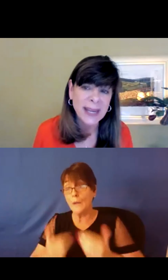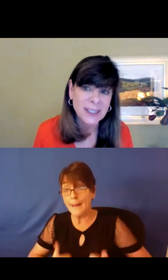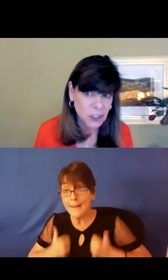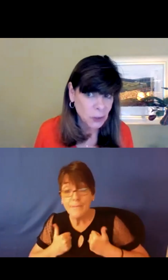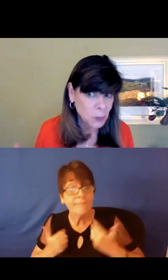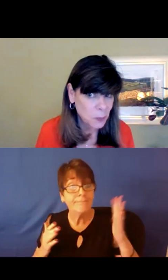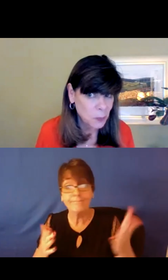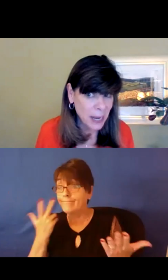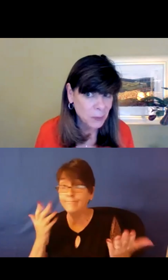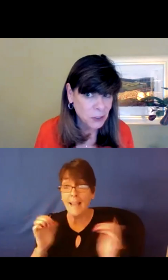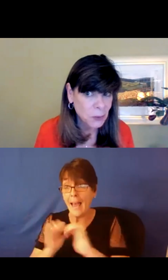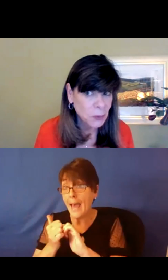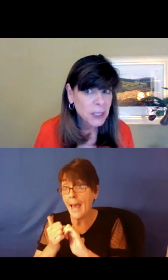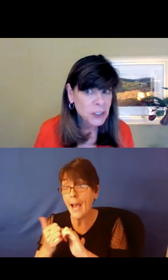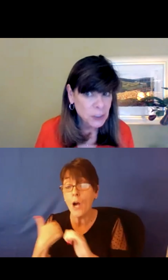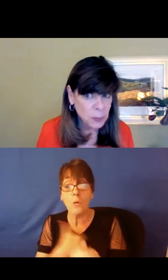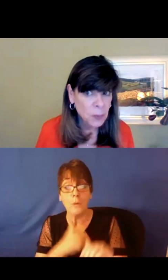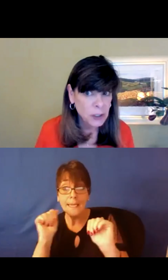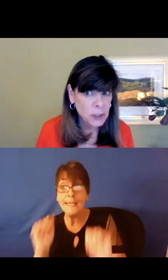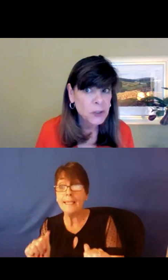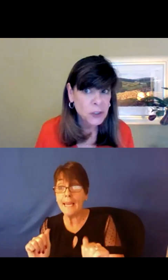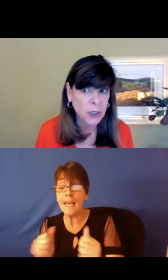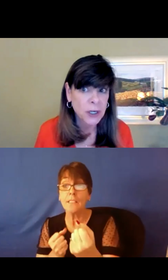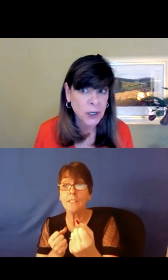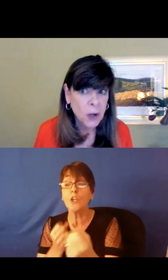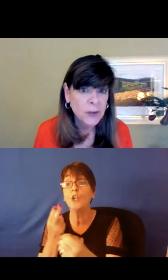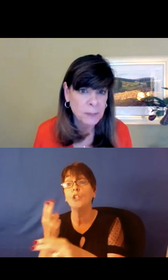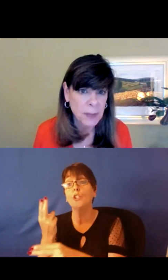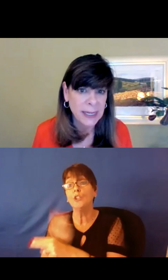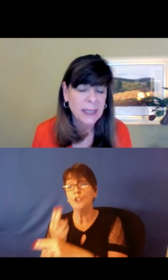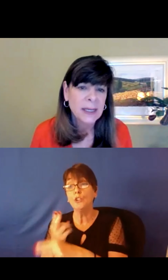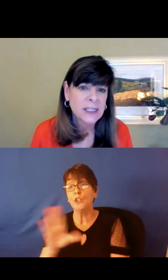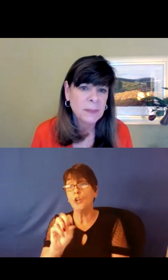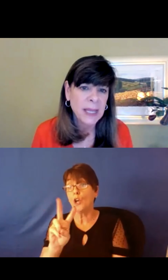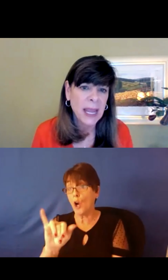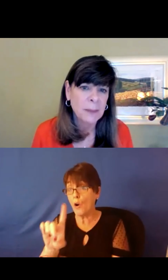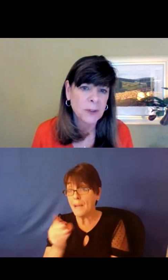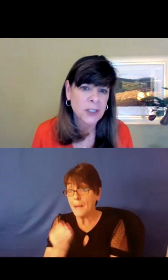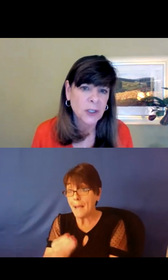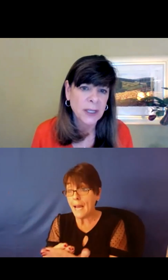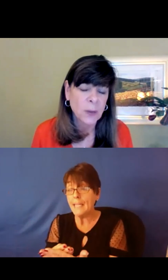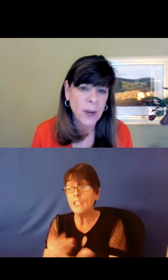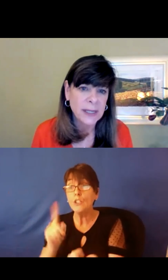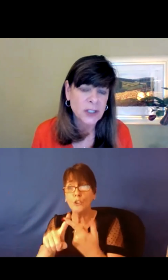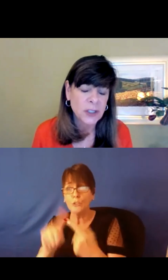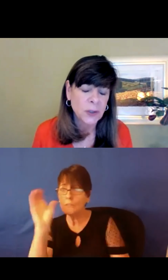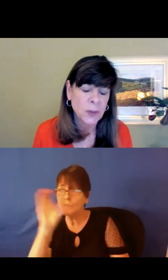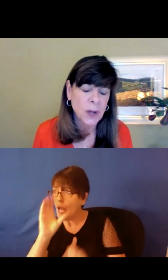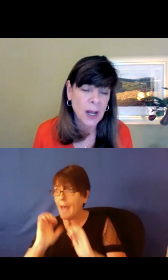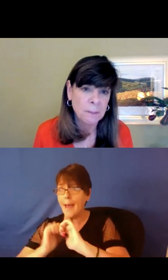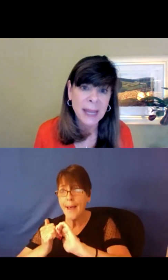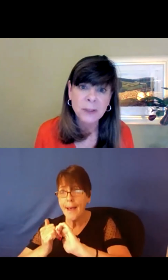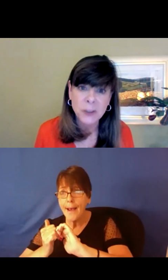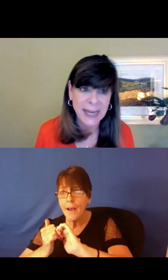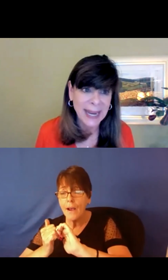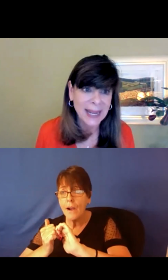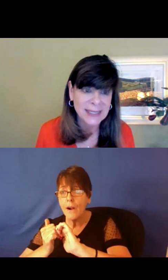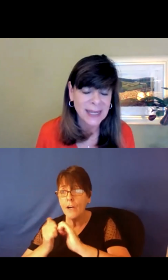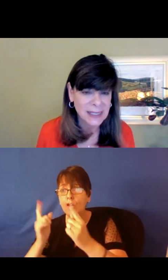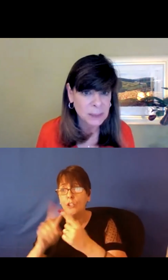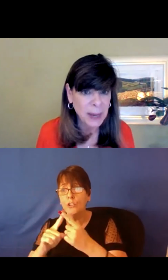at ways to be able to use your COVID money to be able to look at ways to be able